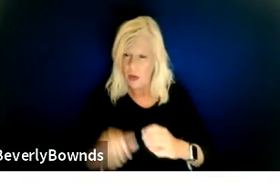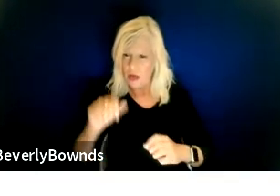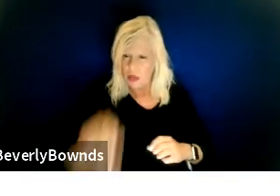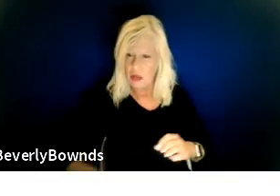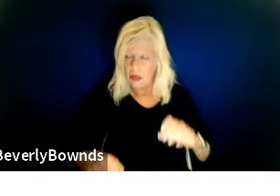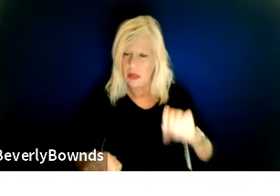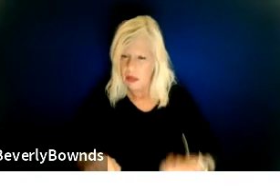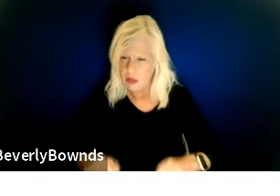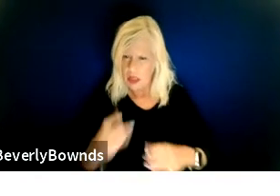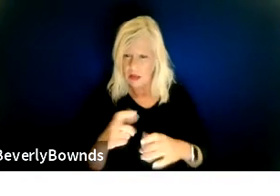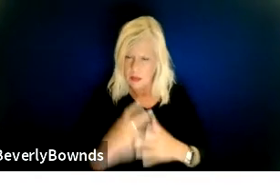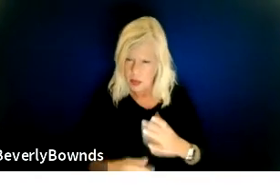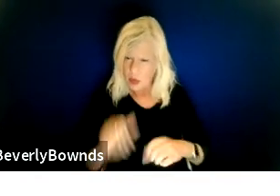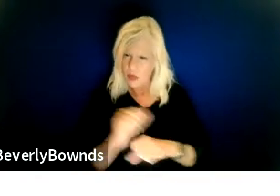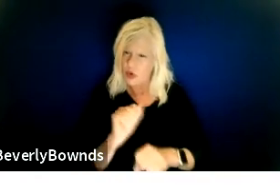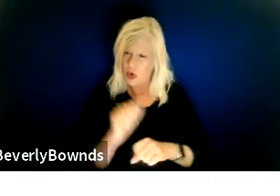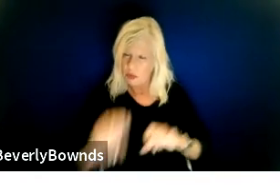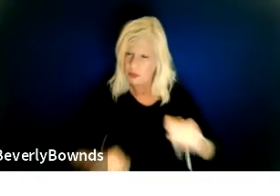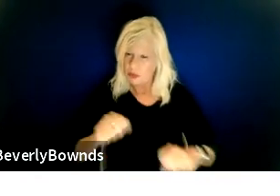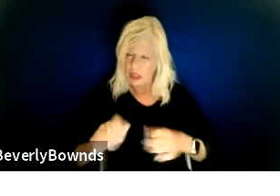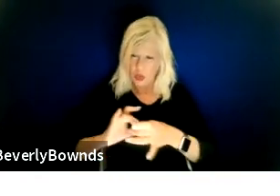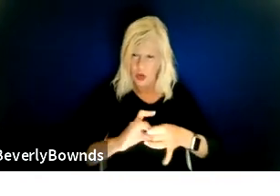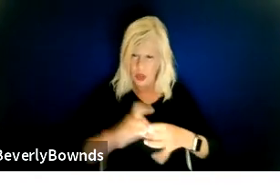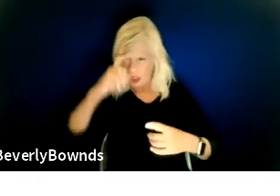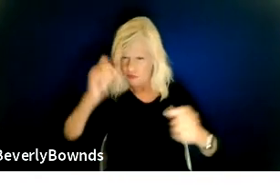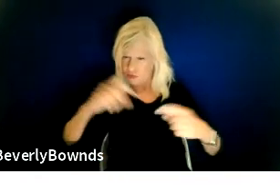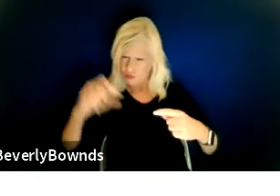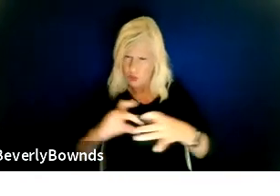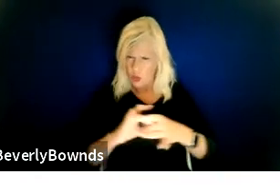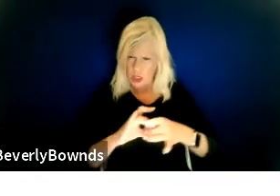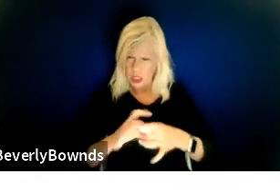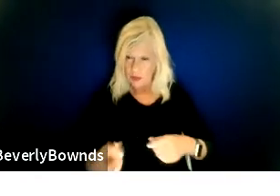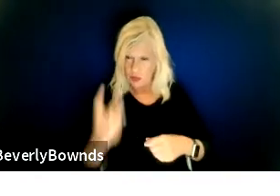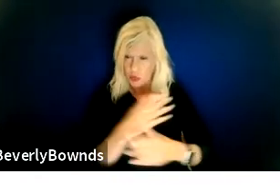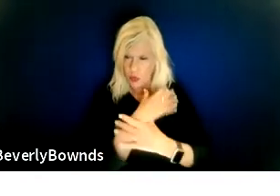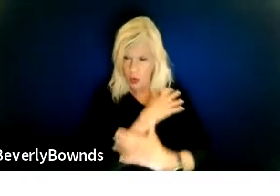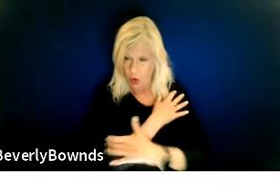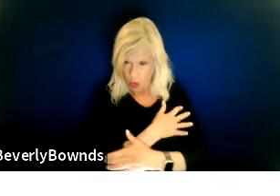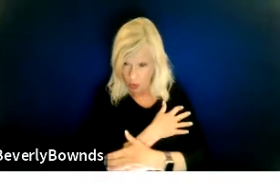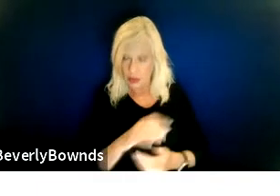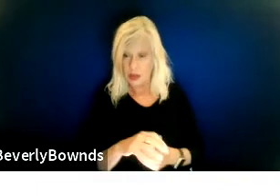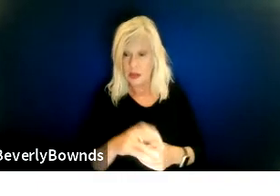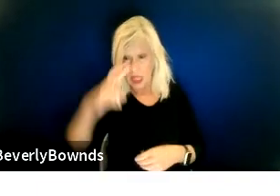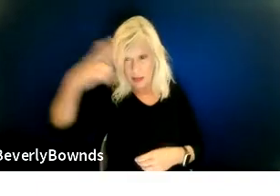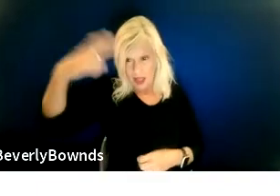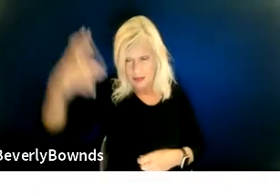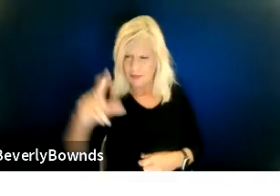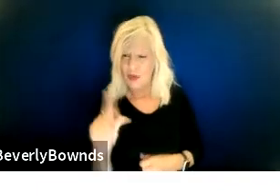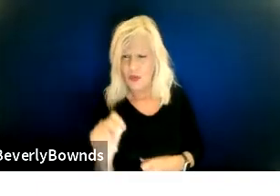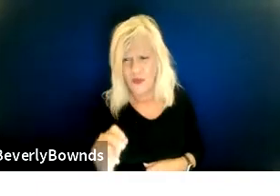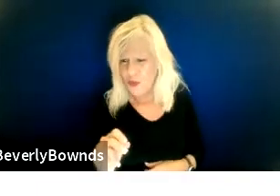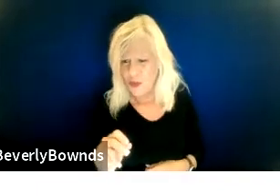the non-paretic arm? Can they coordinate the two arms? The hypothesis is that no, interhemispheric